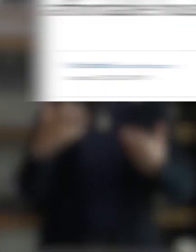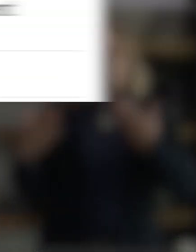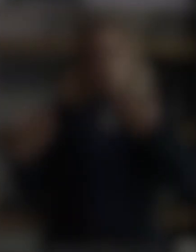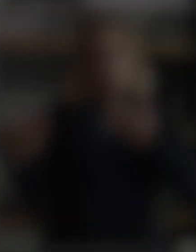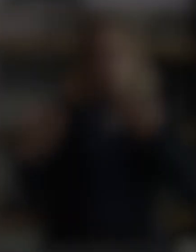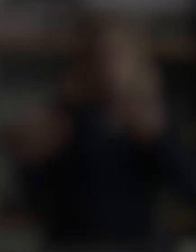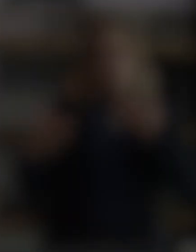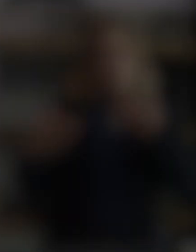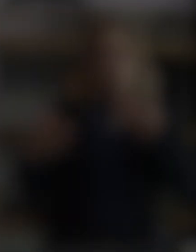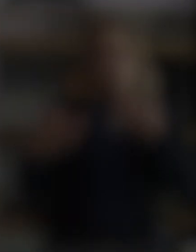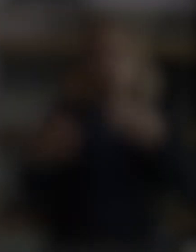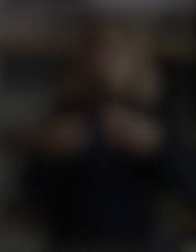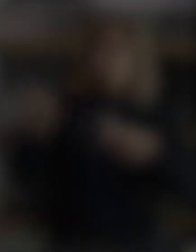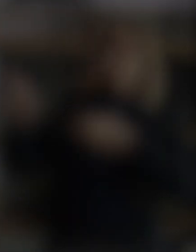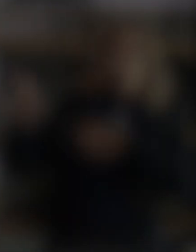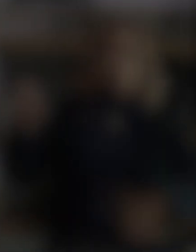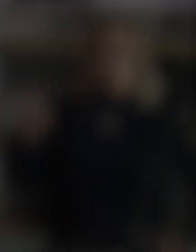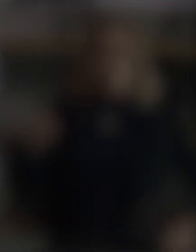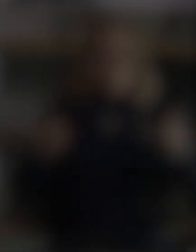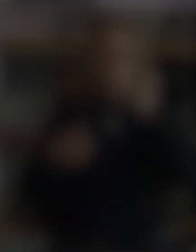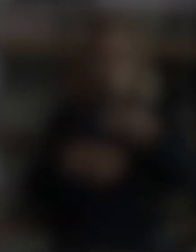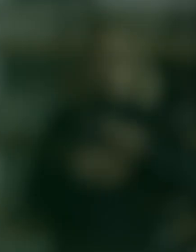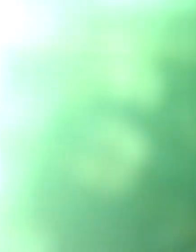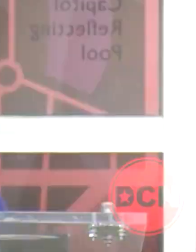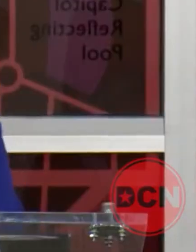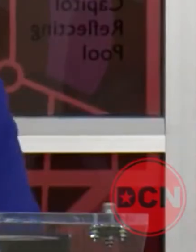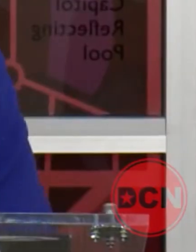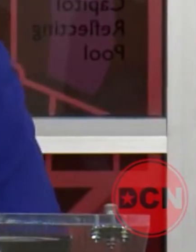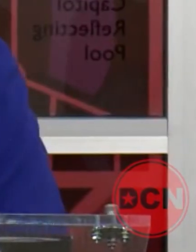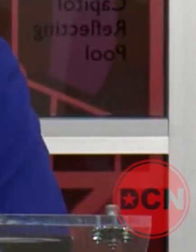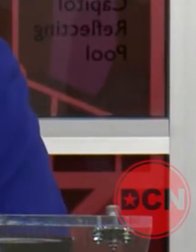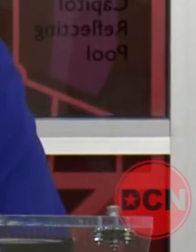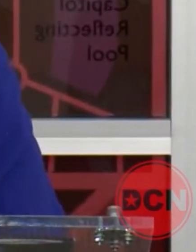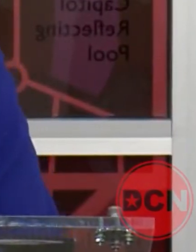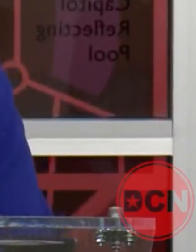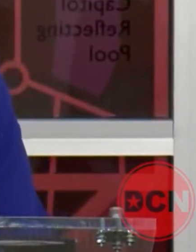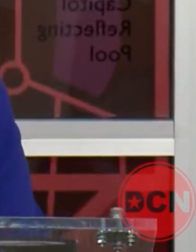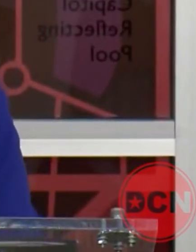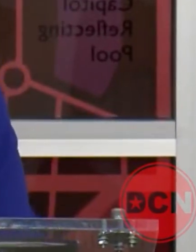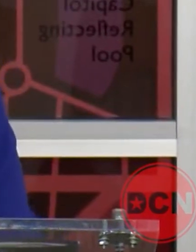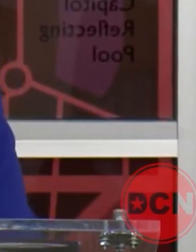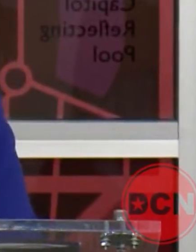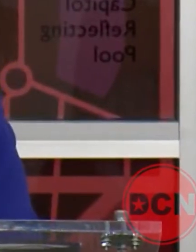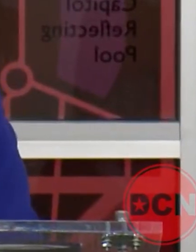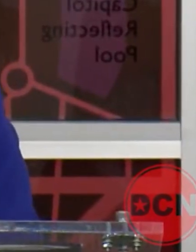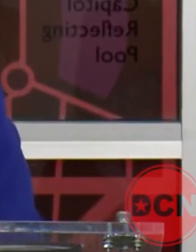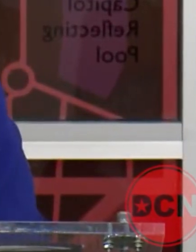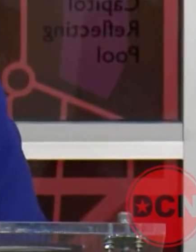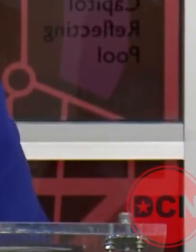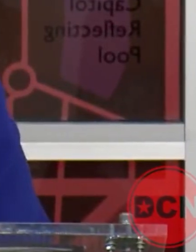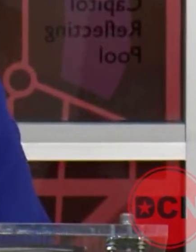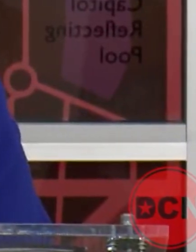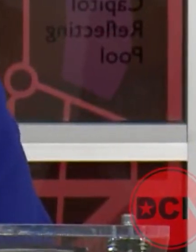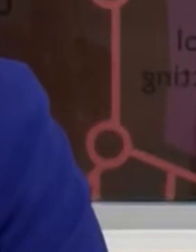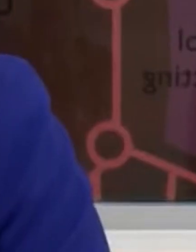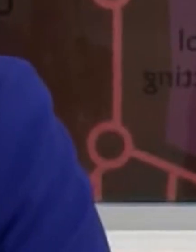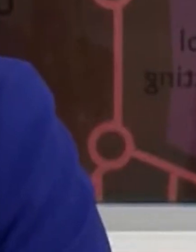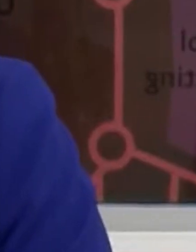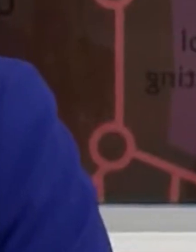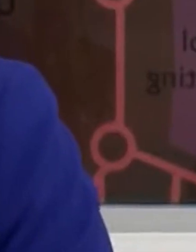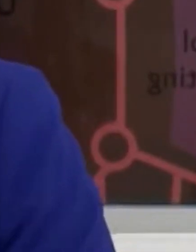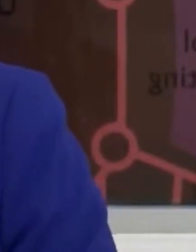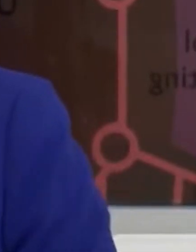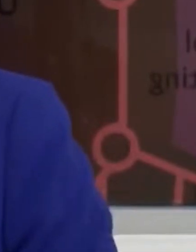creating affordable housing for dreamers like me. All of this would not be possible without the vision and leadership of our mayor. She has